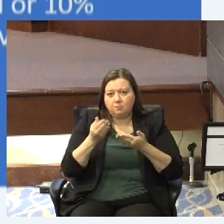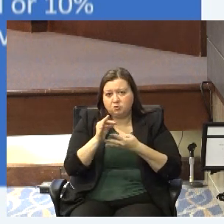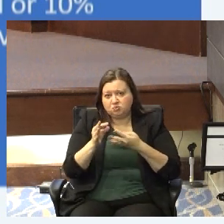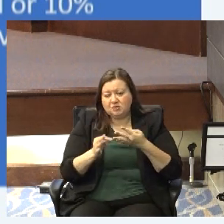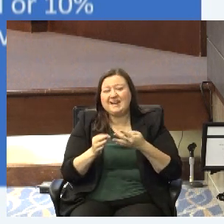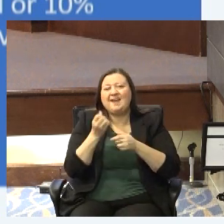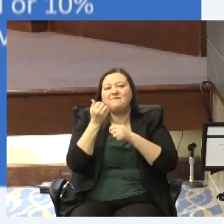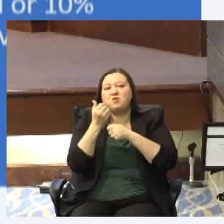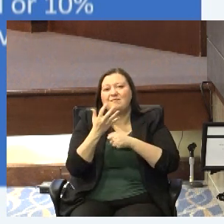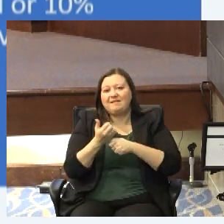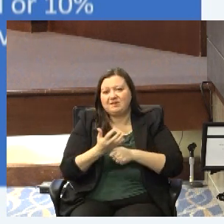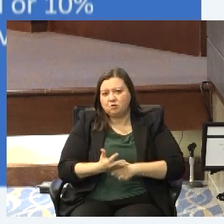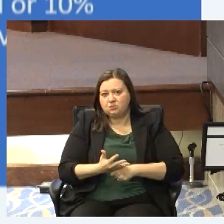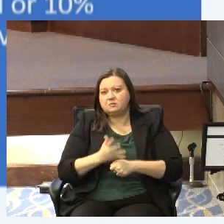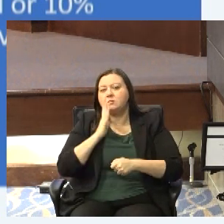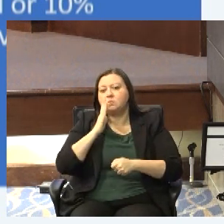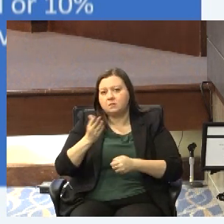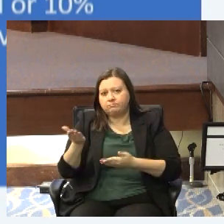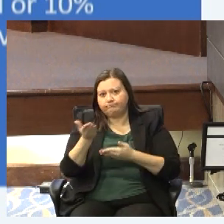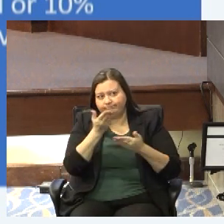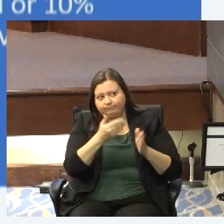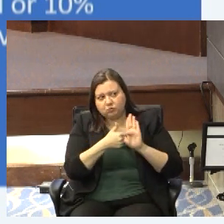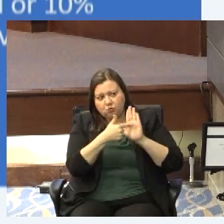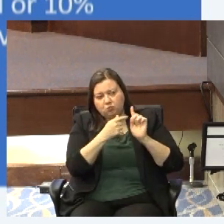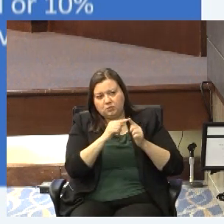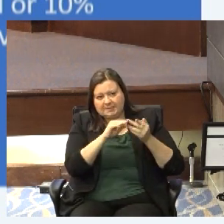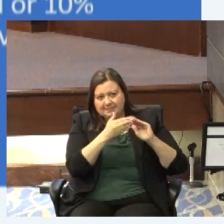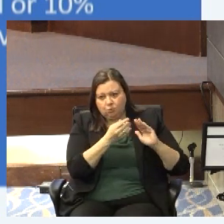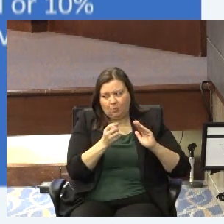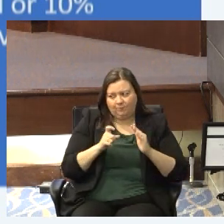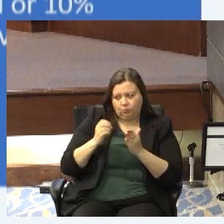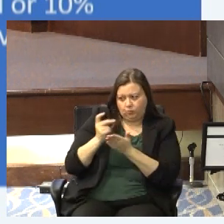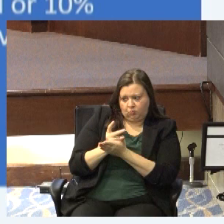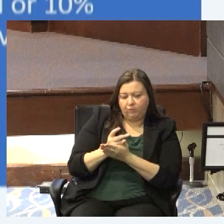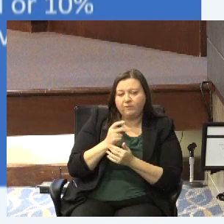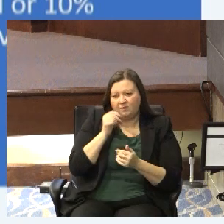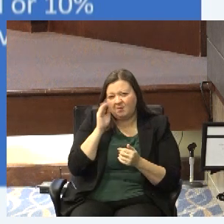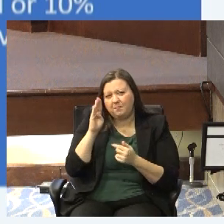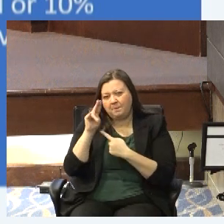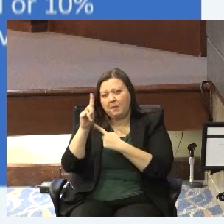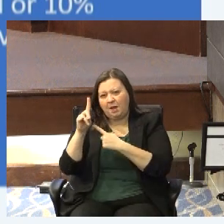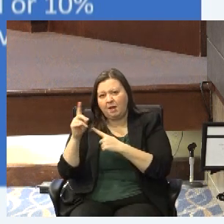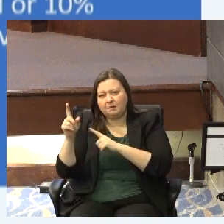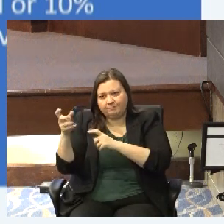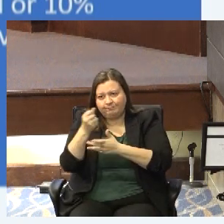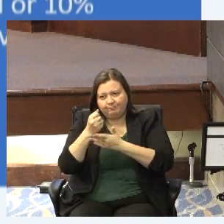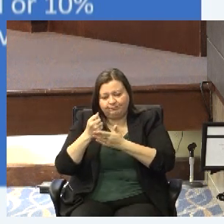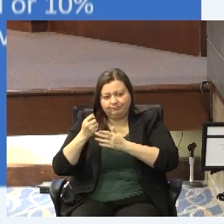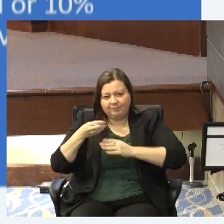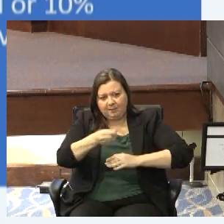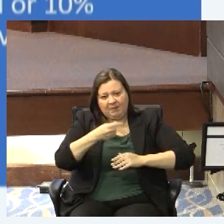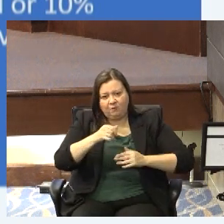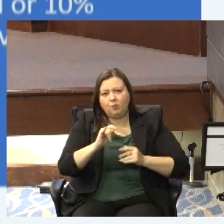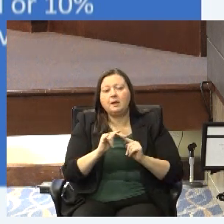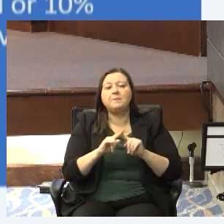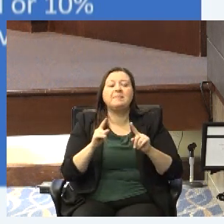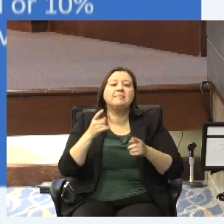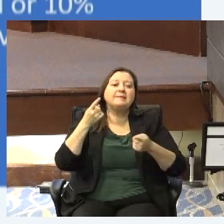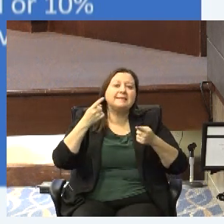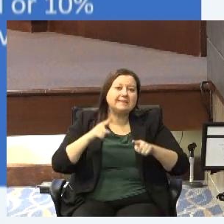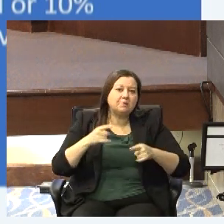city, and in that would be their planned bond issuances, and you would approve that. The deal point now is that, again, similar